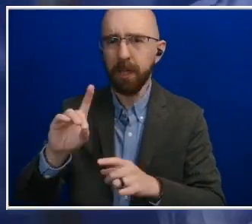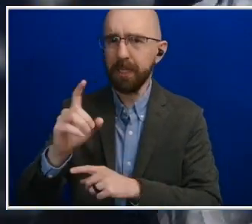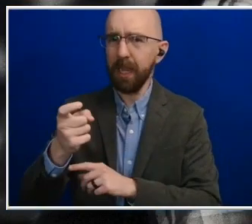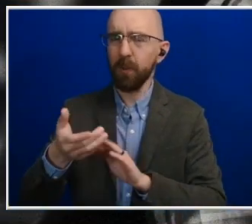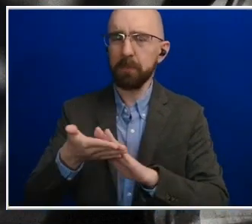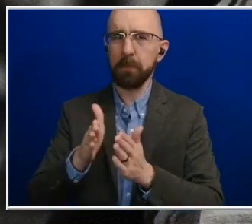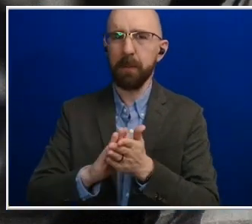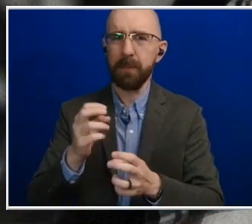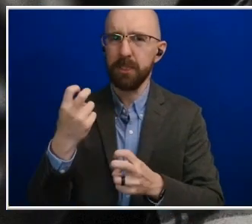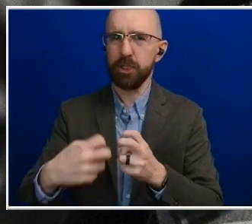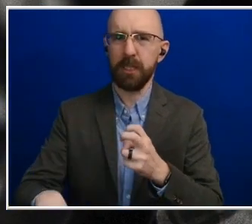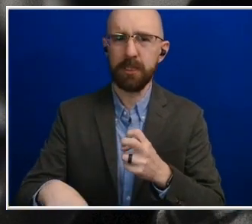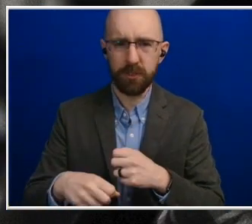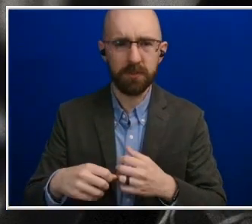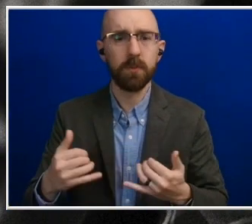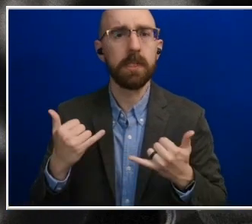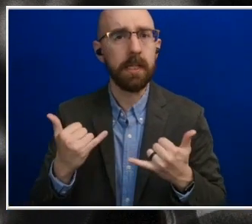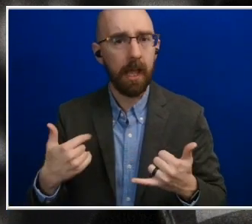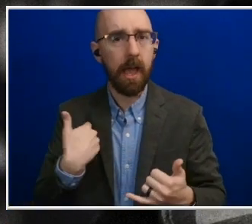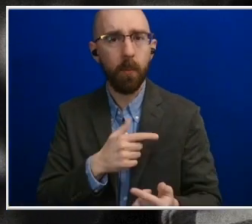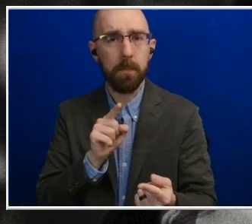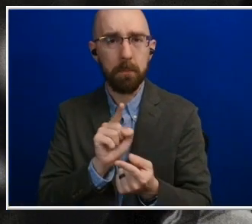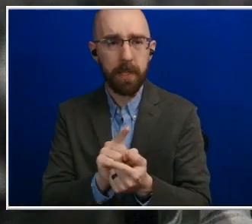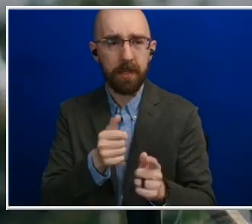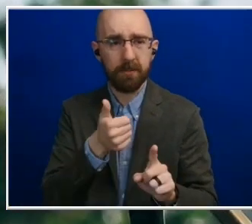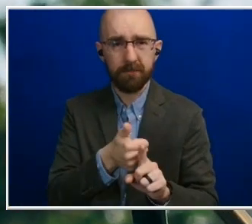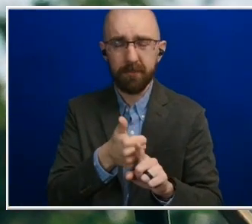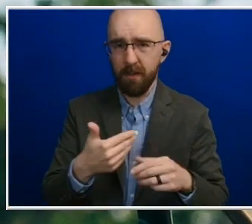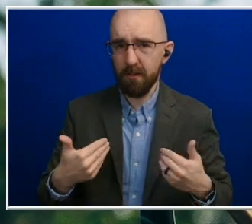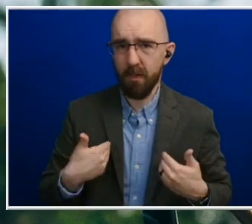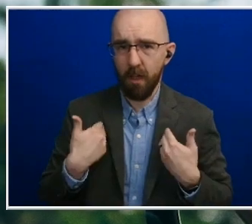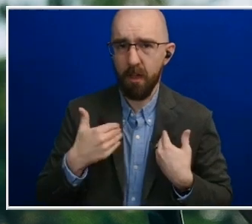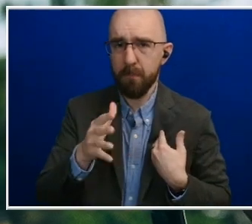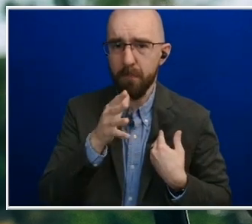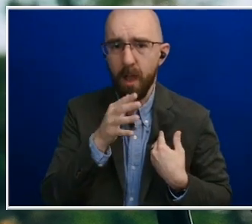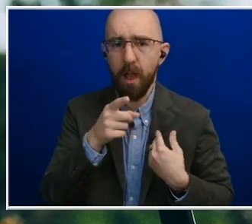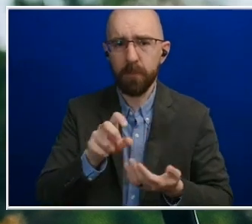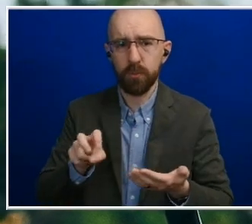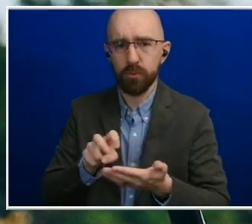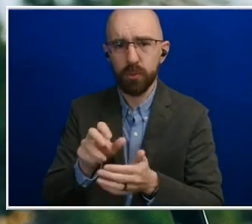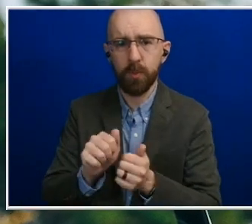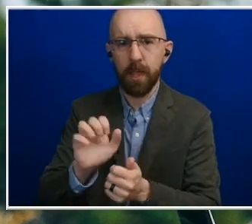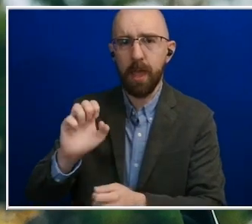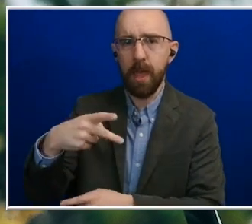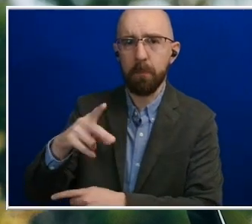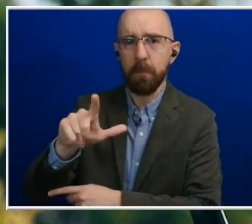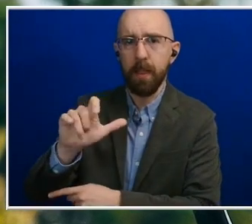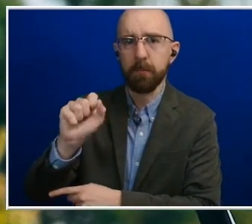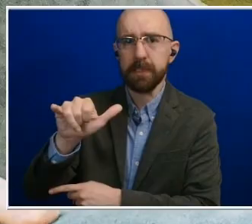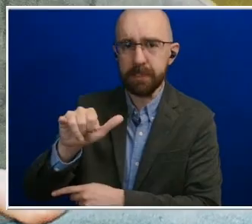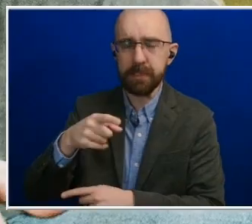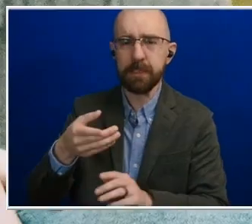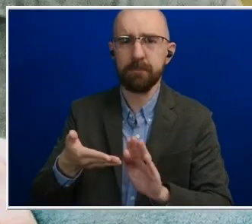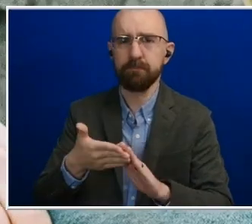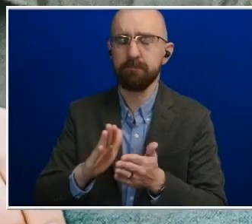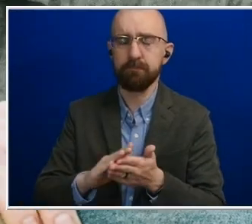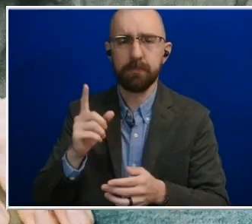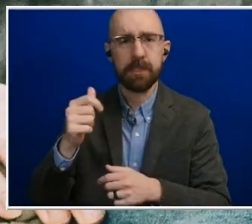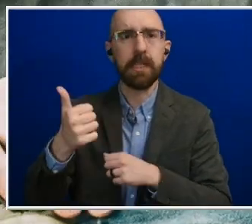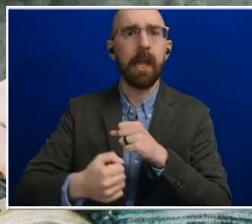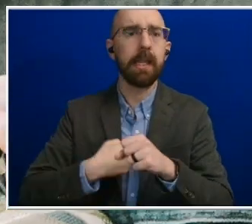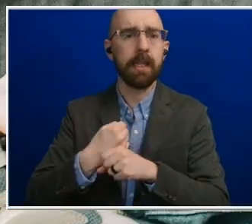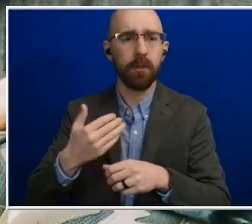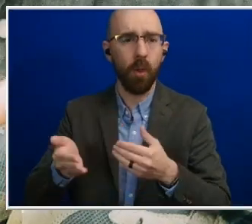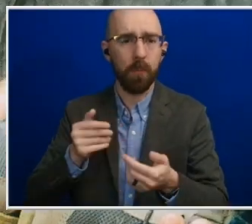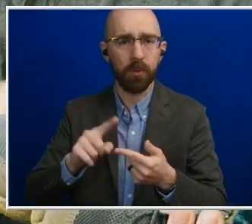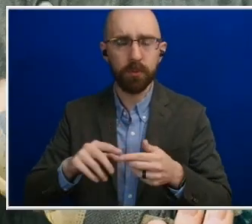So today, we are meeting a young mom whose journey with epilepsy took nearly a decade to unfold, although for most of those